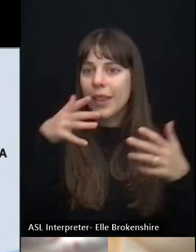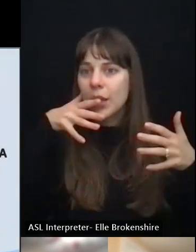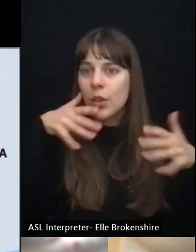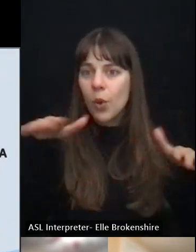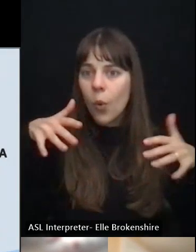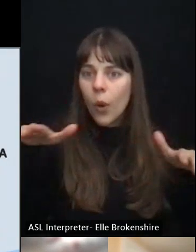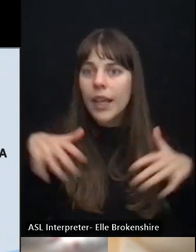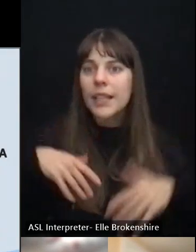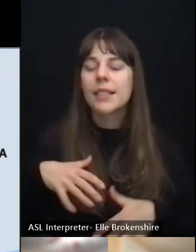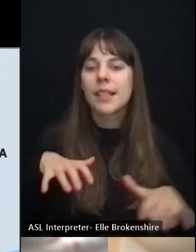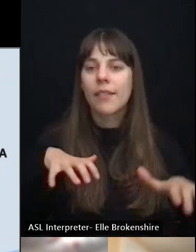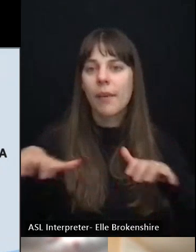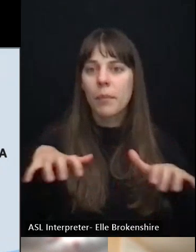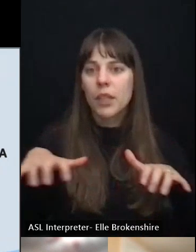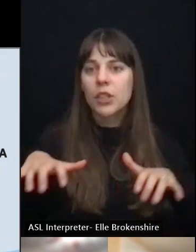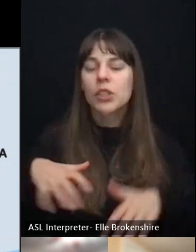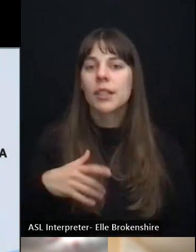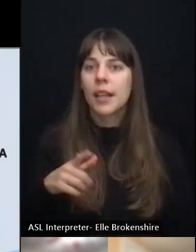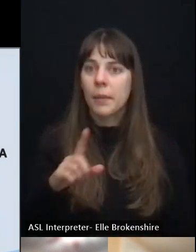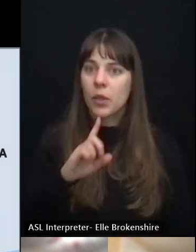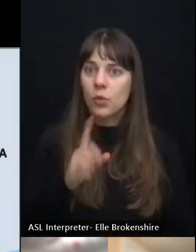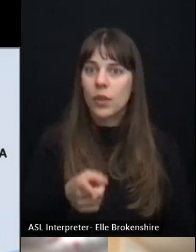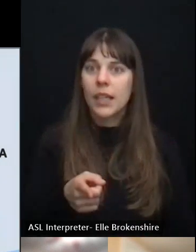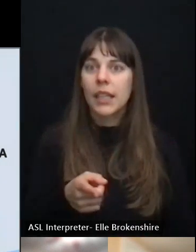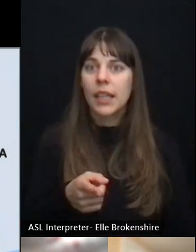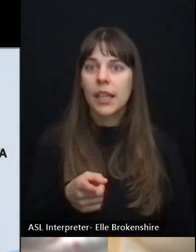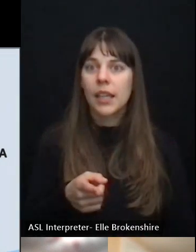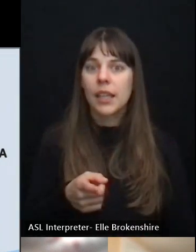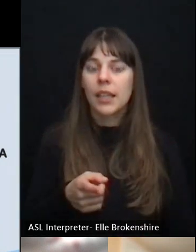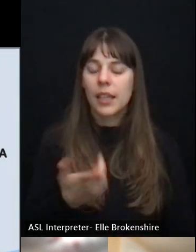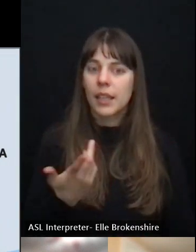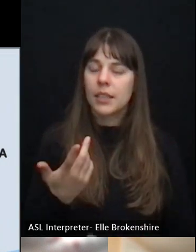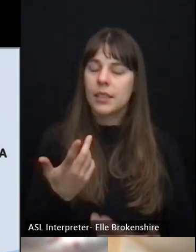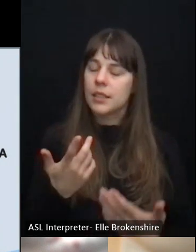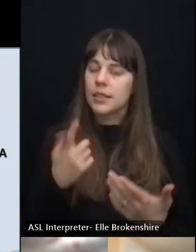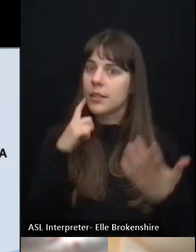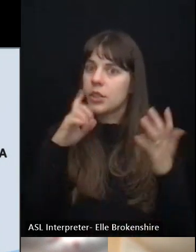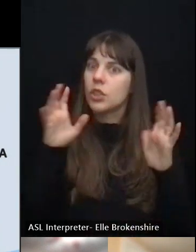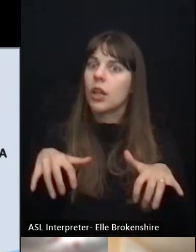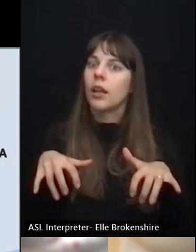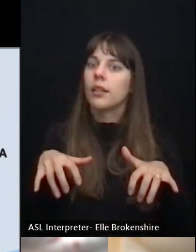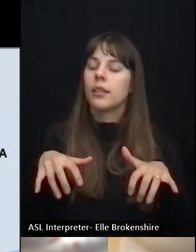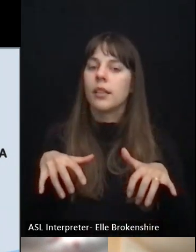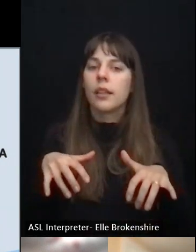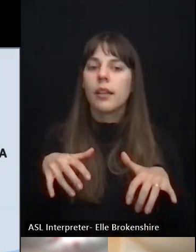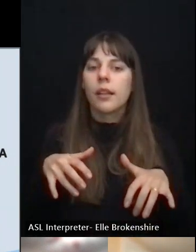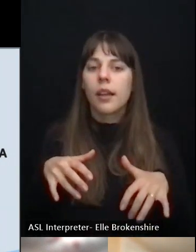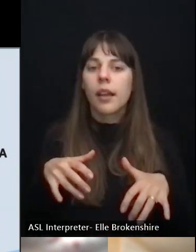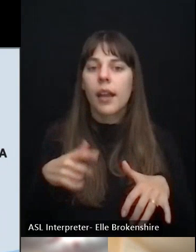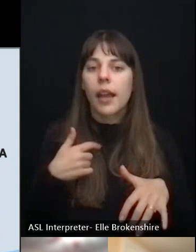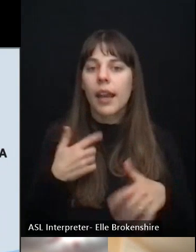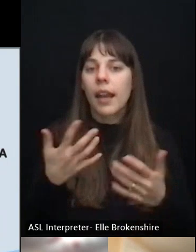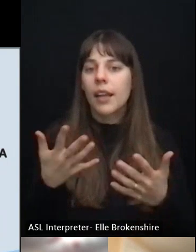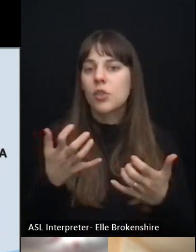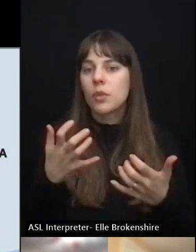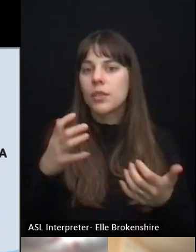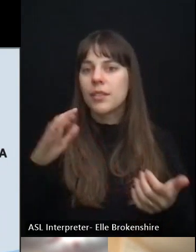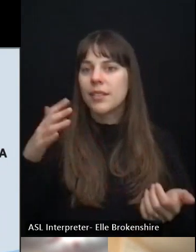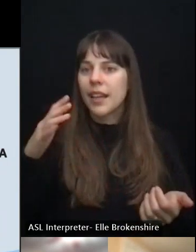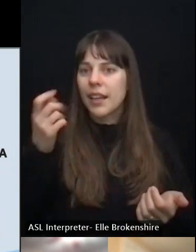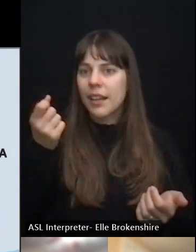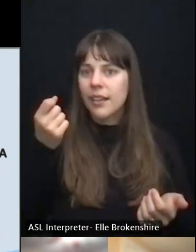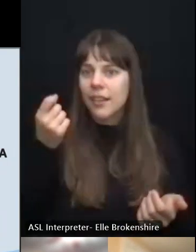the vibration. I mean, it's a bit alarming, and I just kind of want to get an idea of what